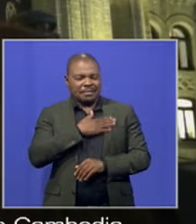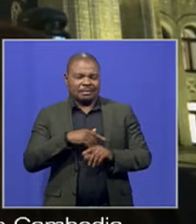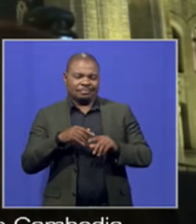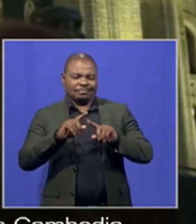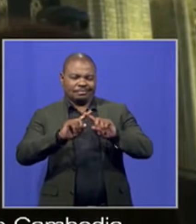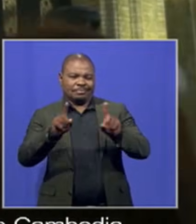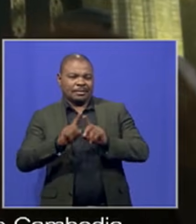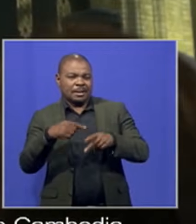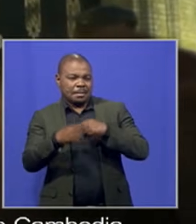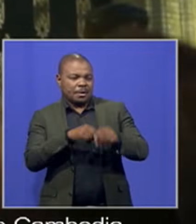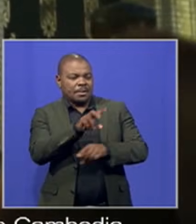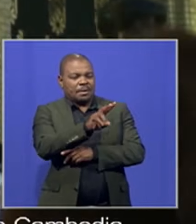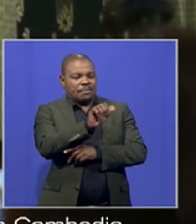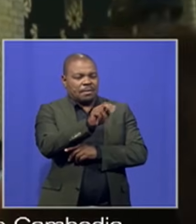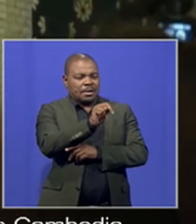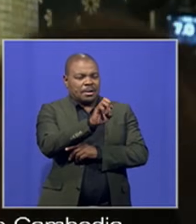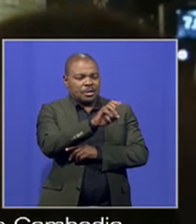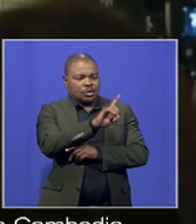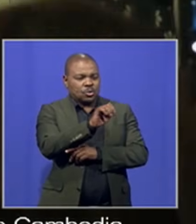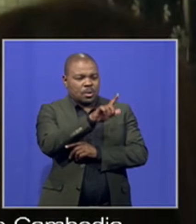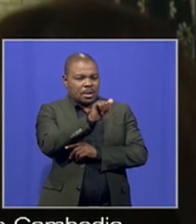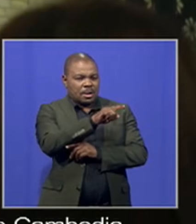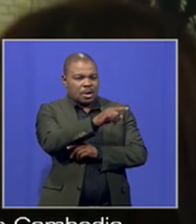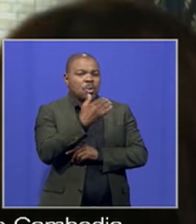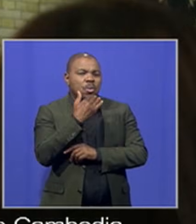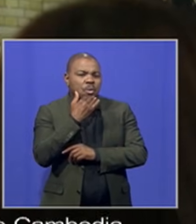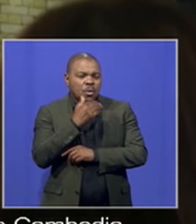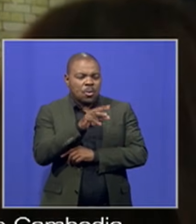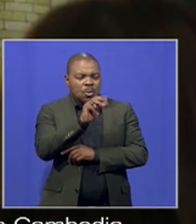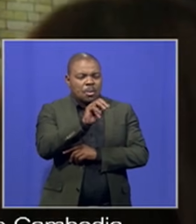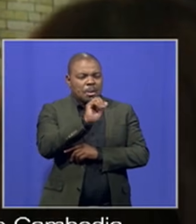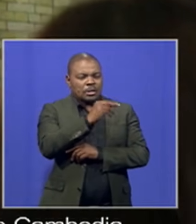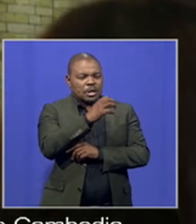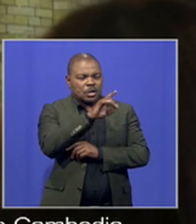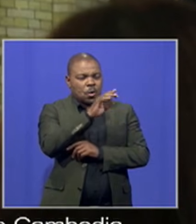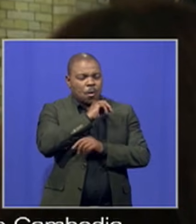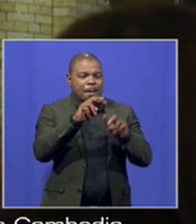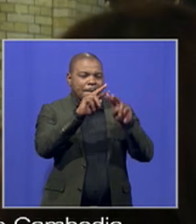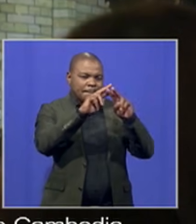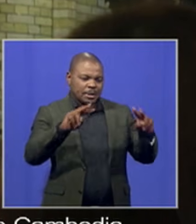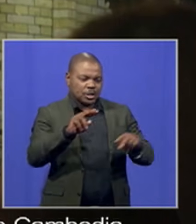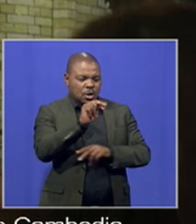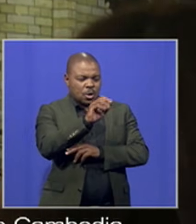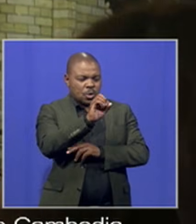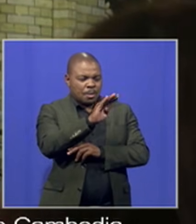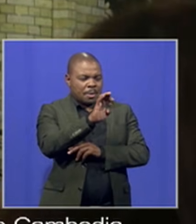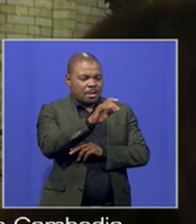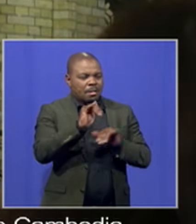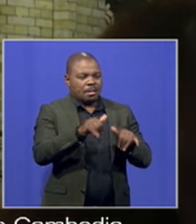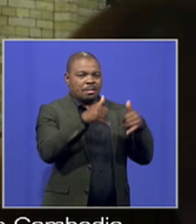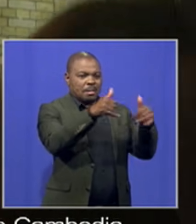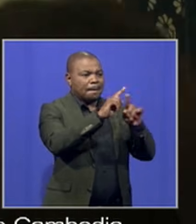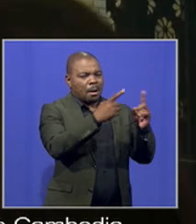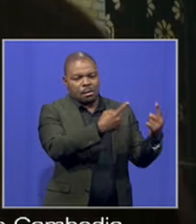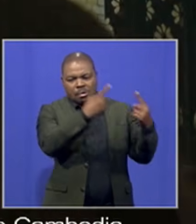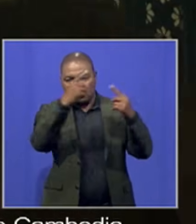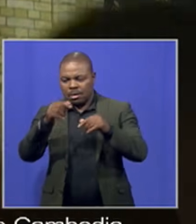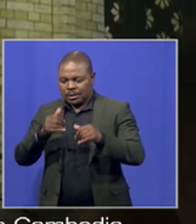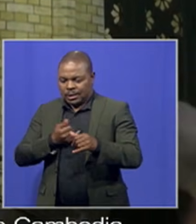wa Venezuela Maria Corina Machado ya abetsweng kgau ya khotso ya Nobel a sa tla le ho tla moketeng ho